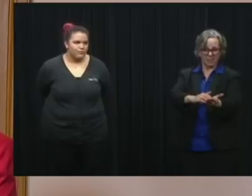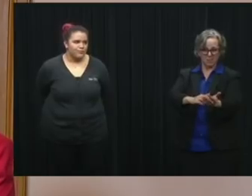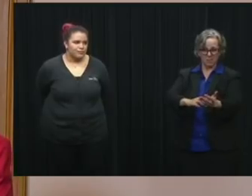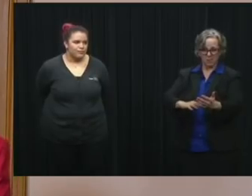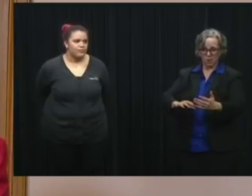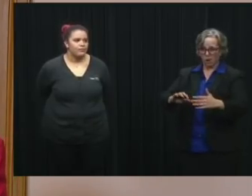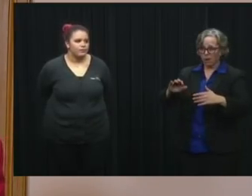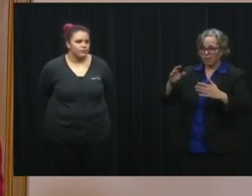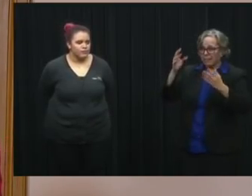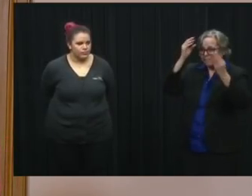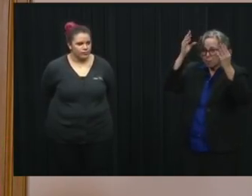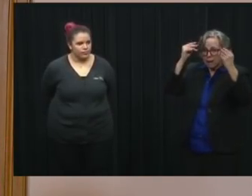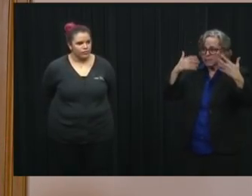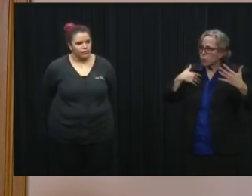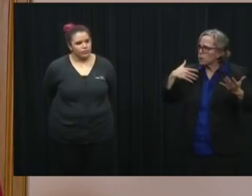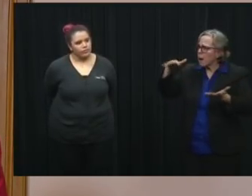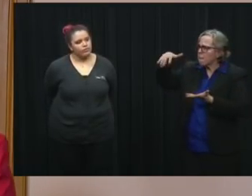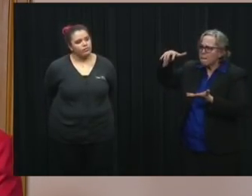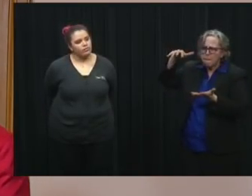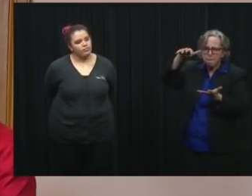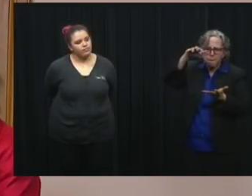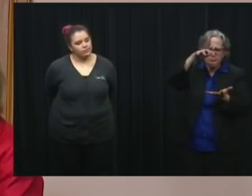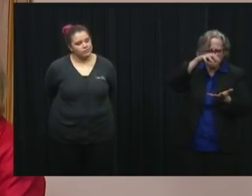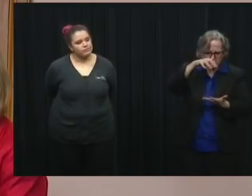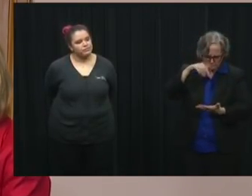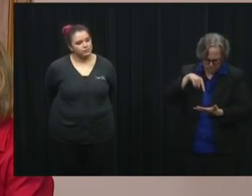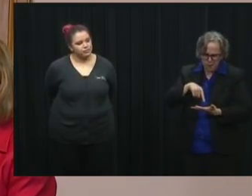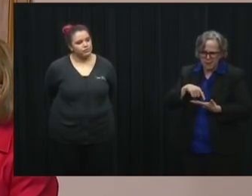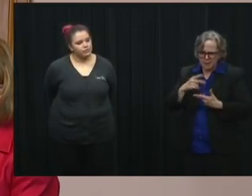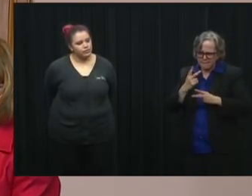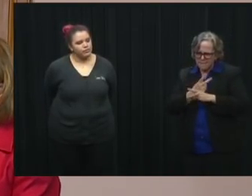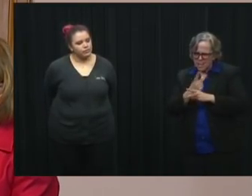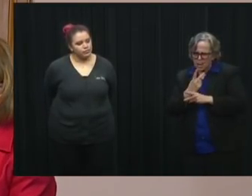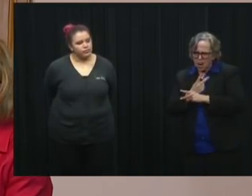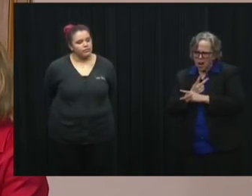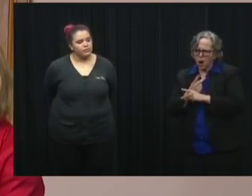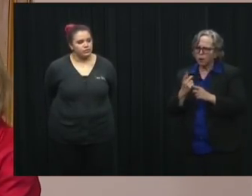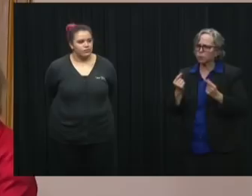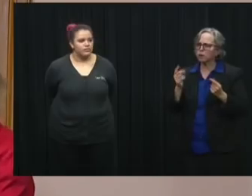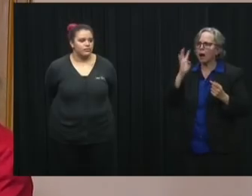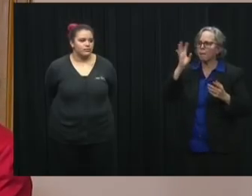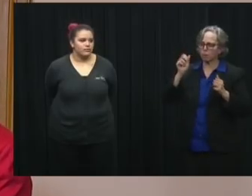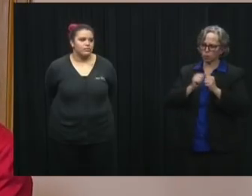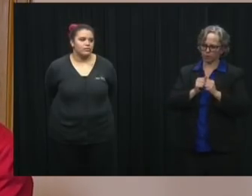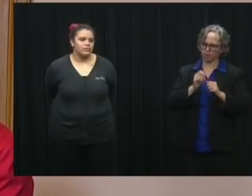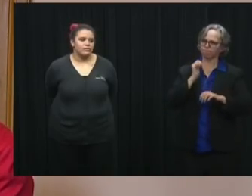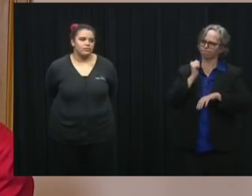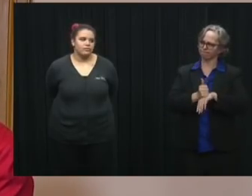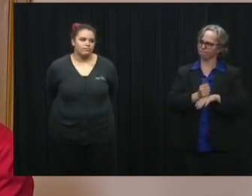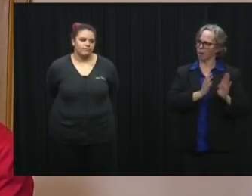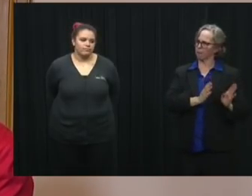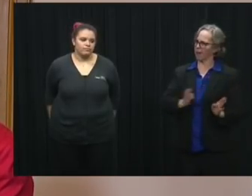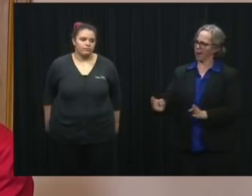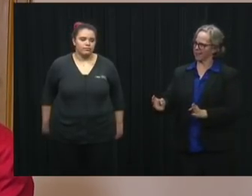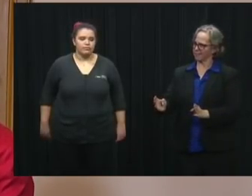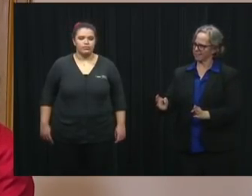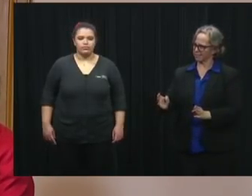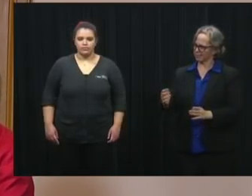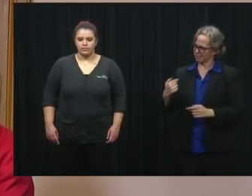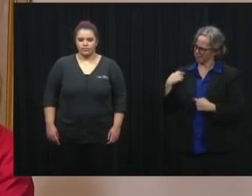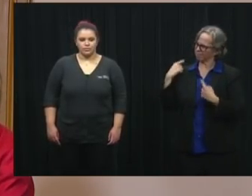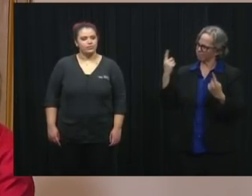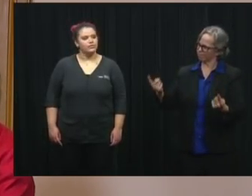finding out, getting everybody's ideas, and then coming up with a plan, and that's kind of how we do it. Thank you. Thank